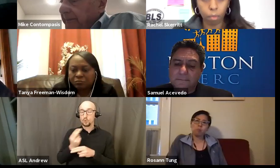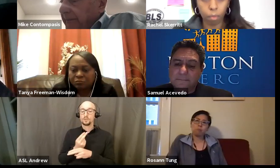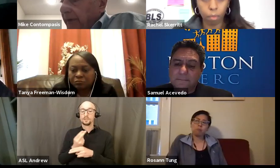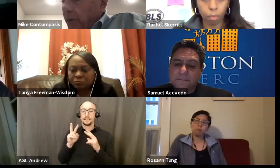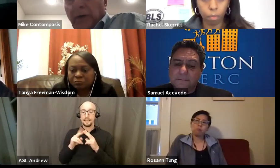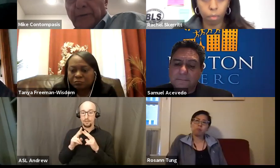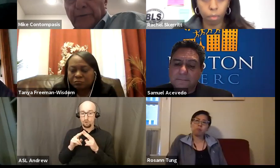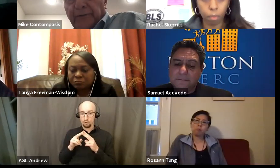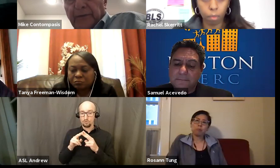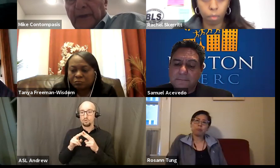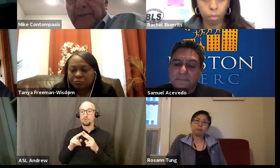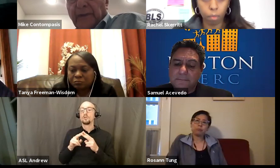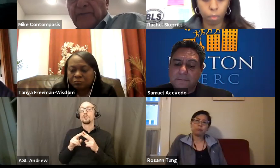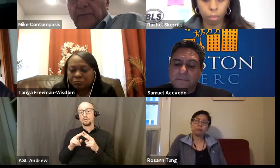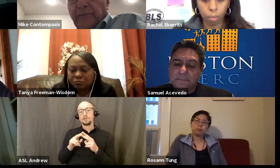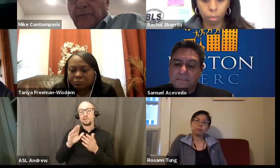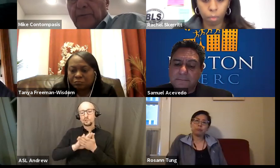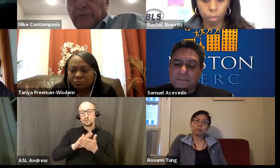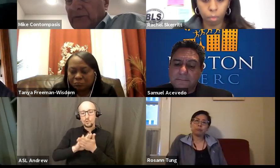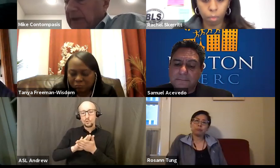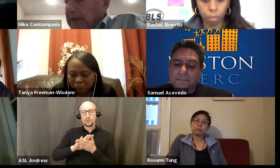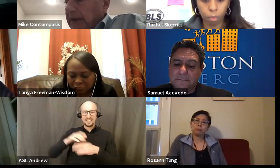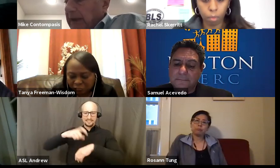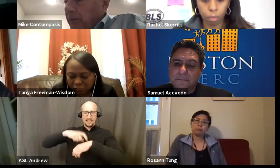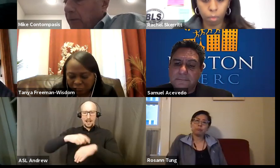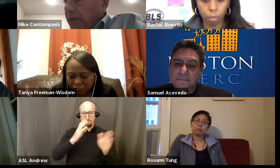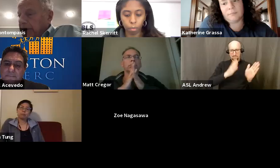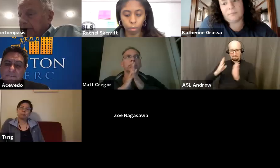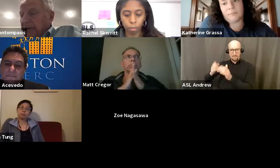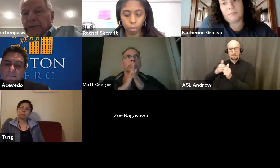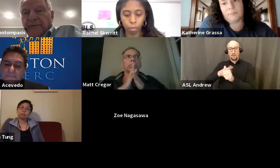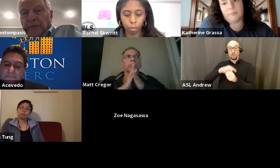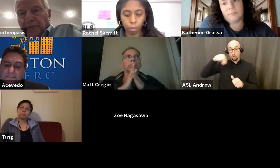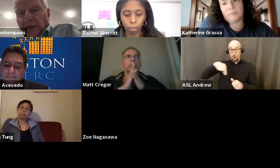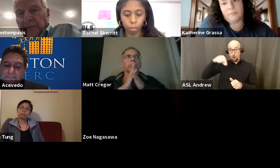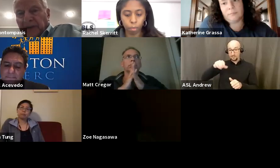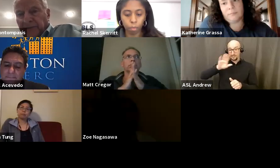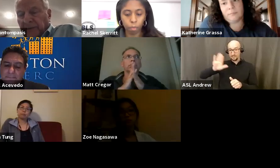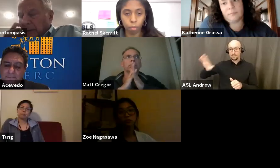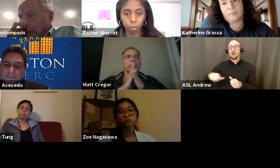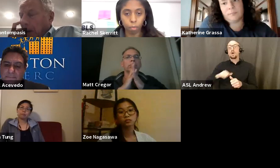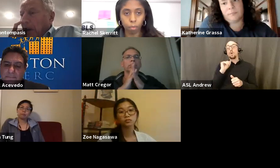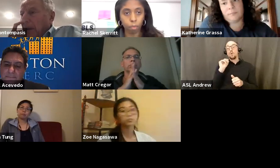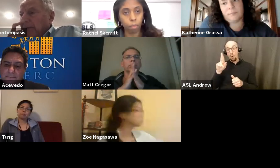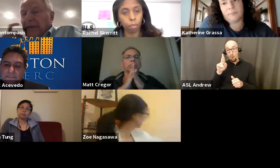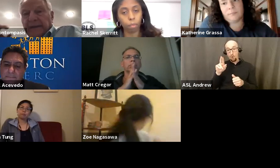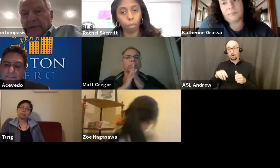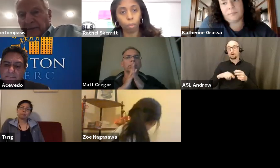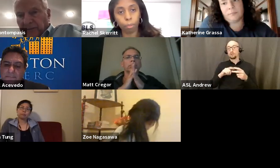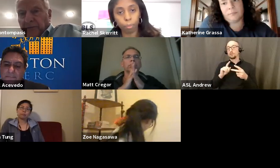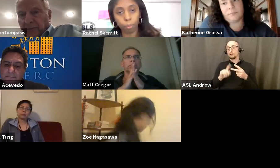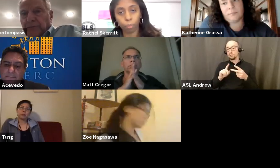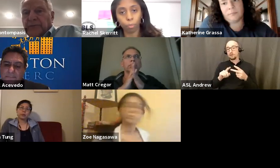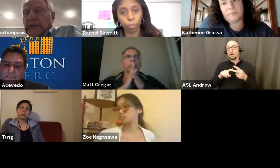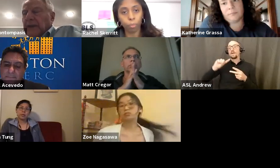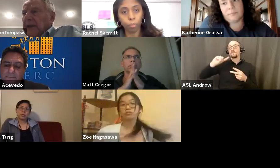the quarters that some schools use, or the first trimester that